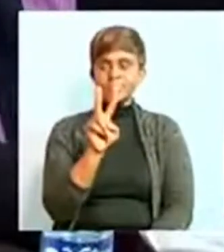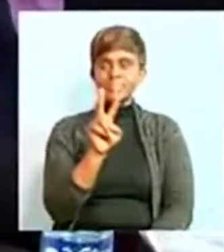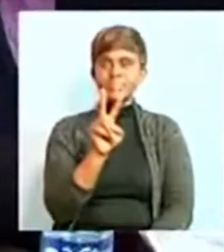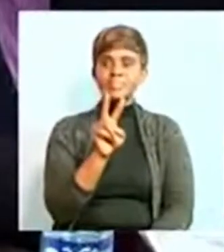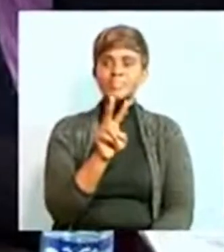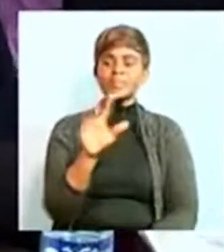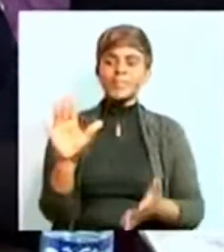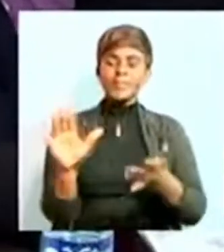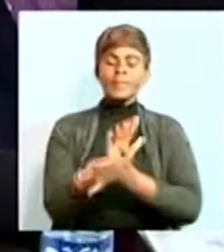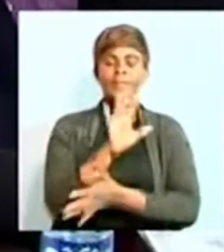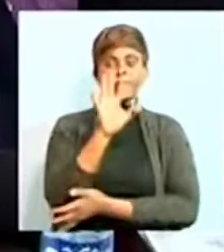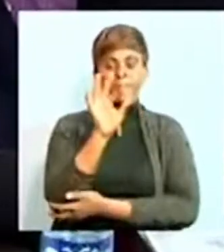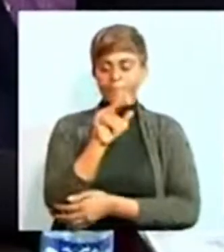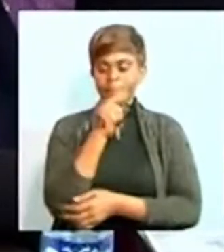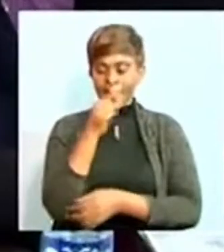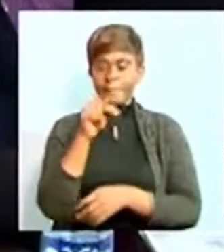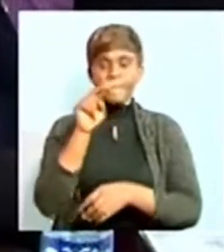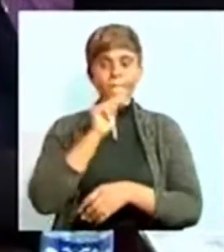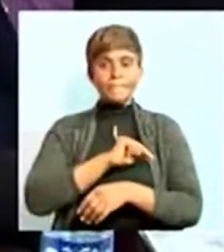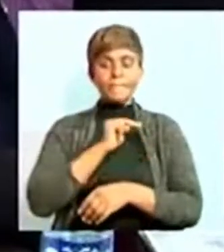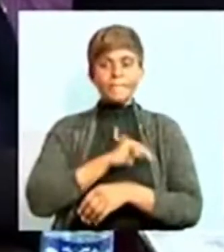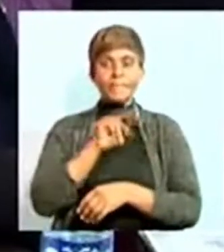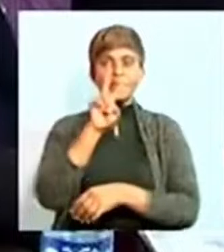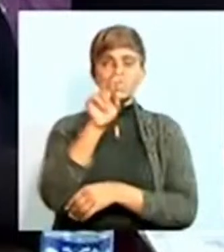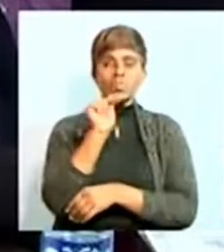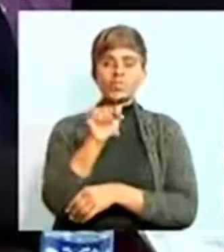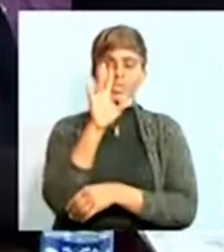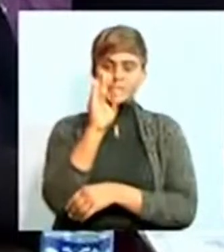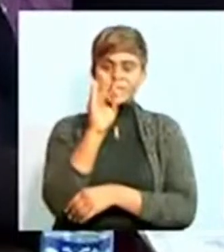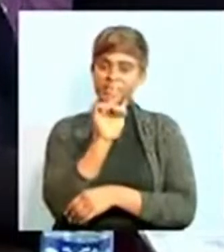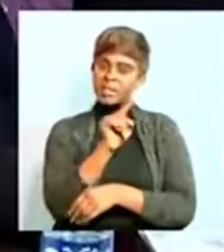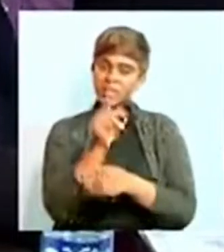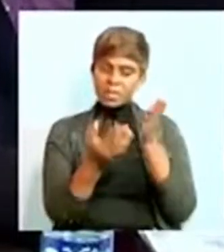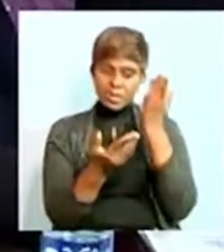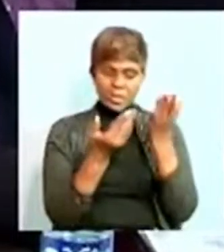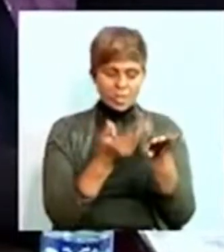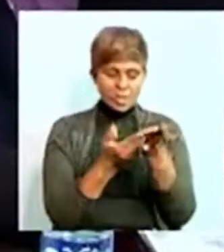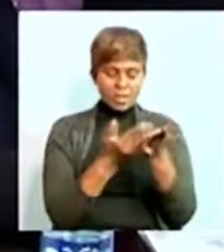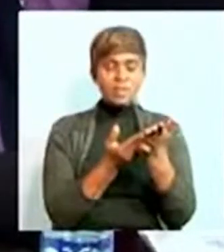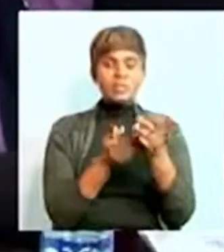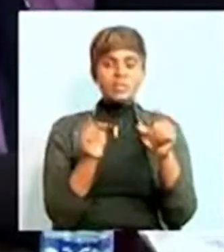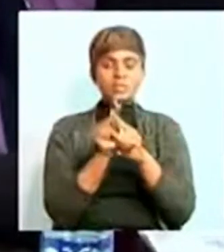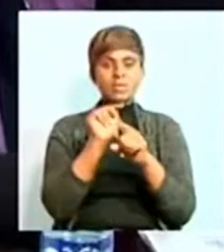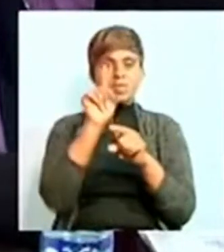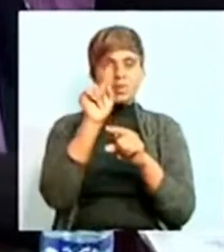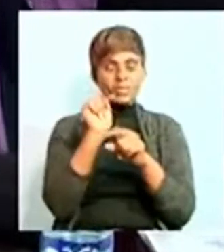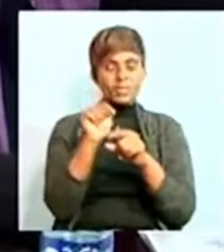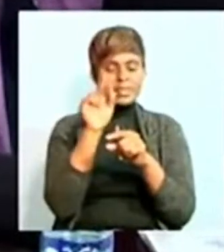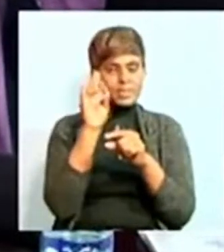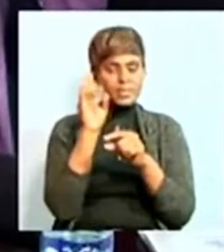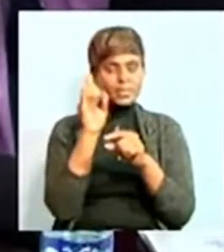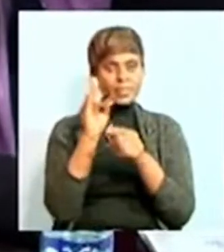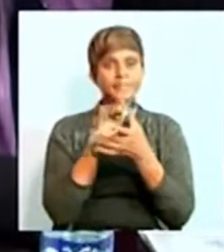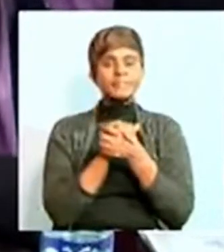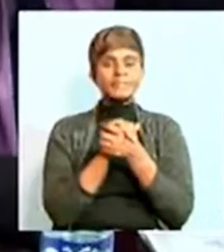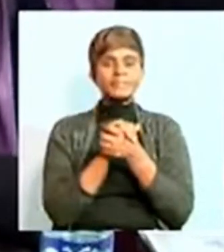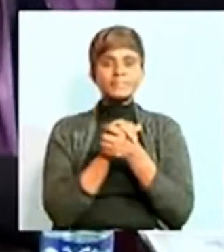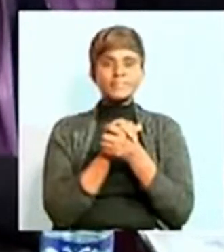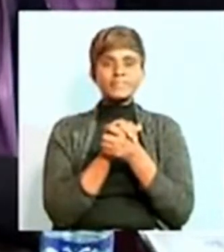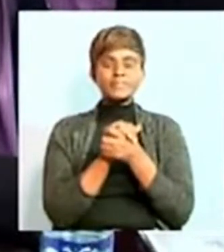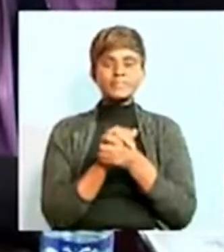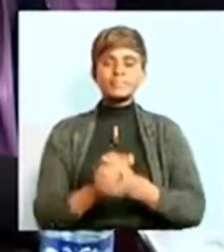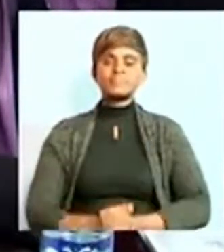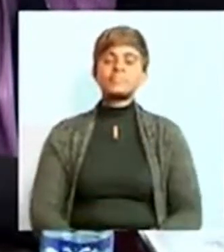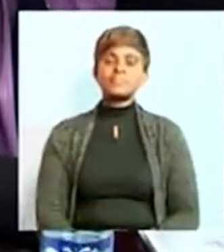On page 9, you are saying NAPSA is 2.7. Here, on the appendix, you are saying it's 1.7.